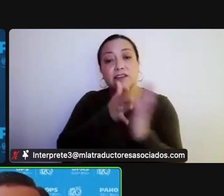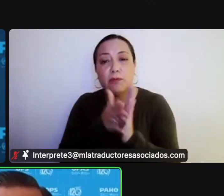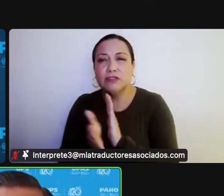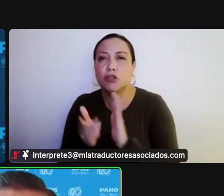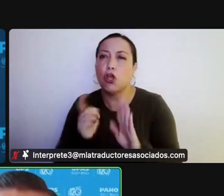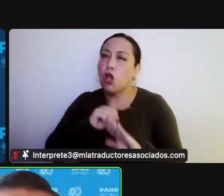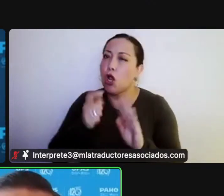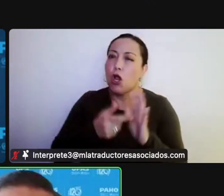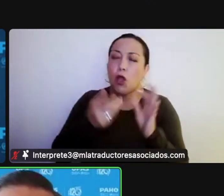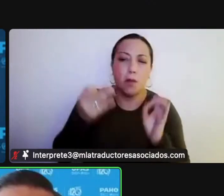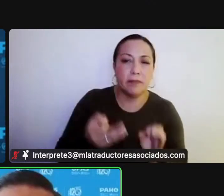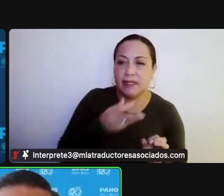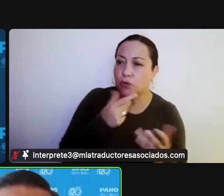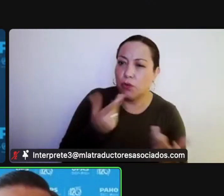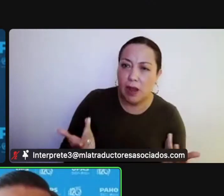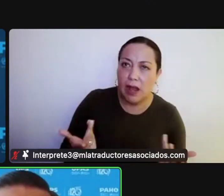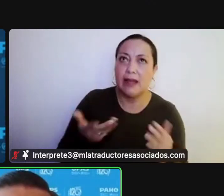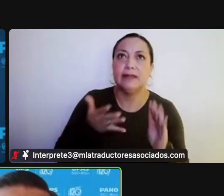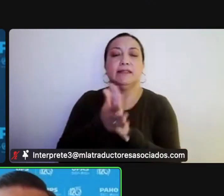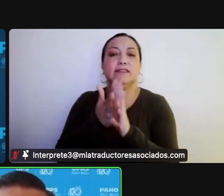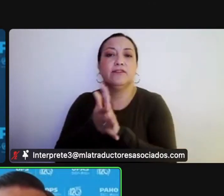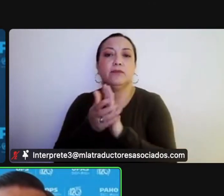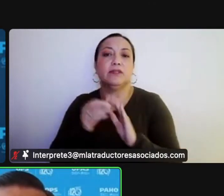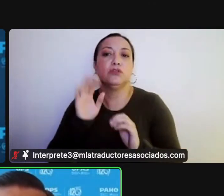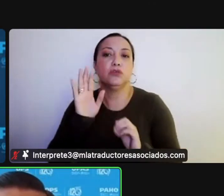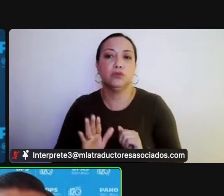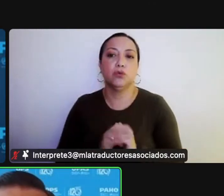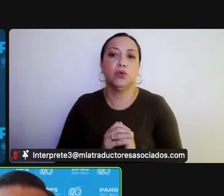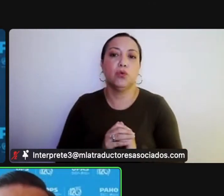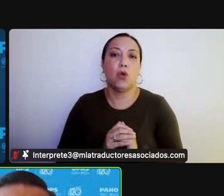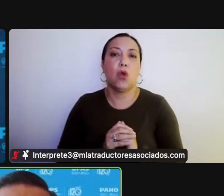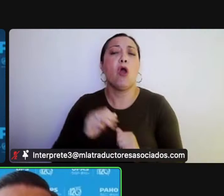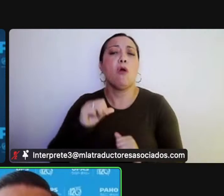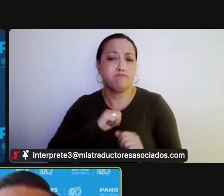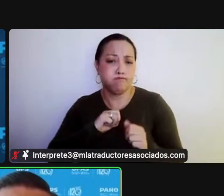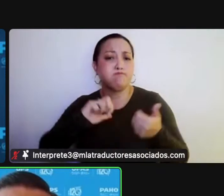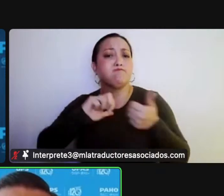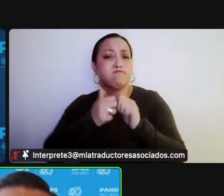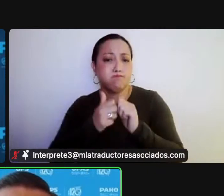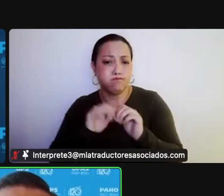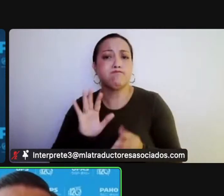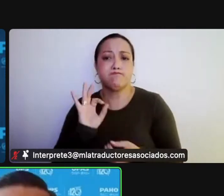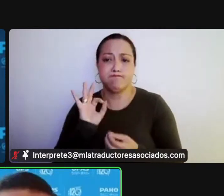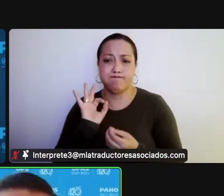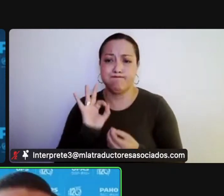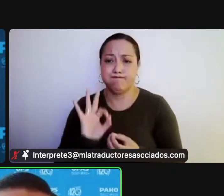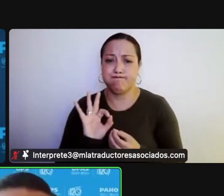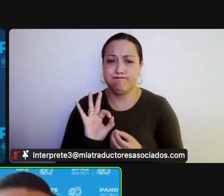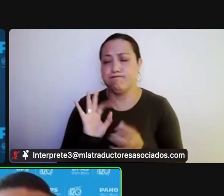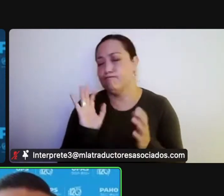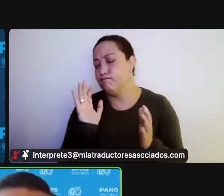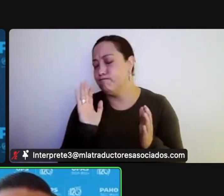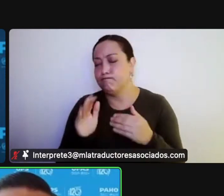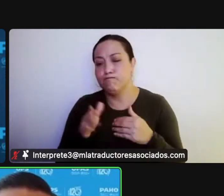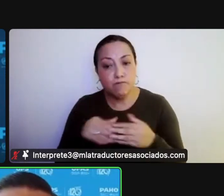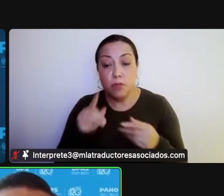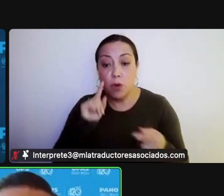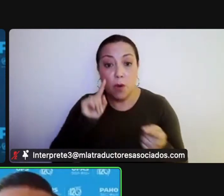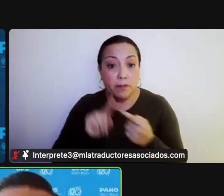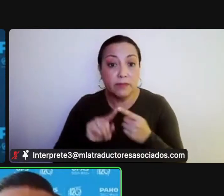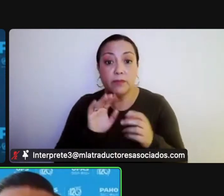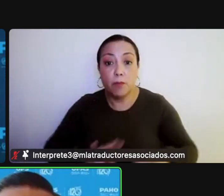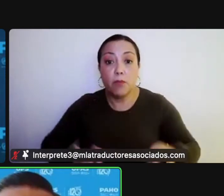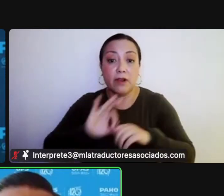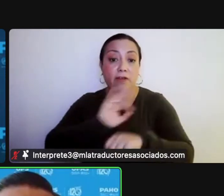it's incomplete data or if they have some quality problems. It's the best way to